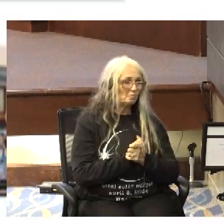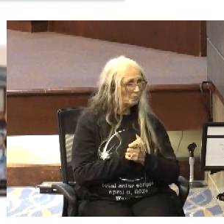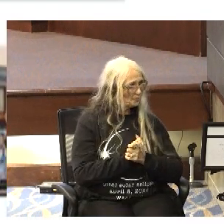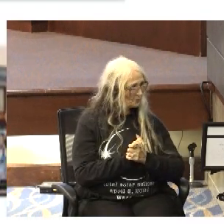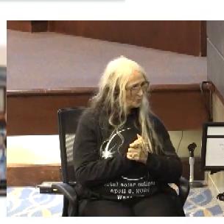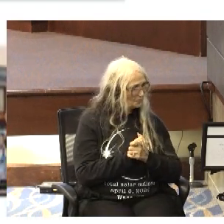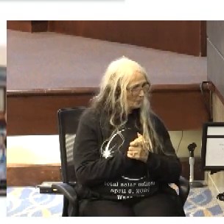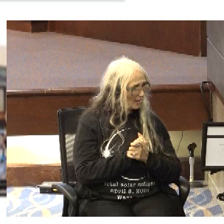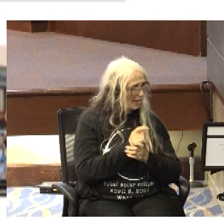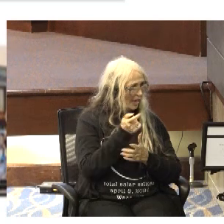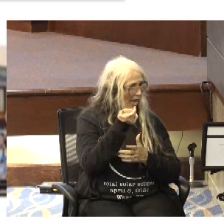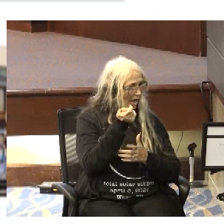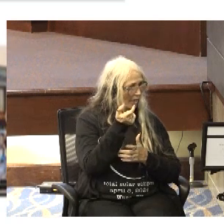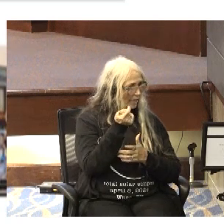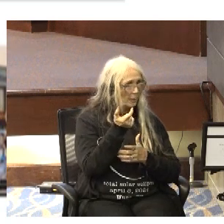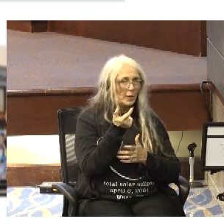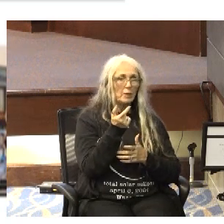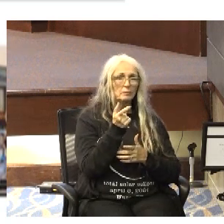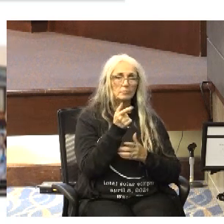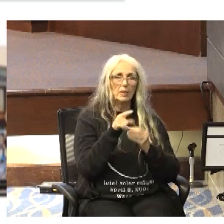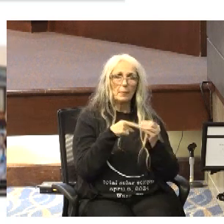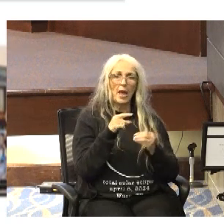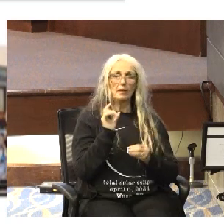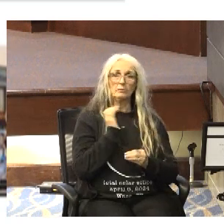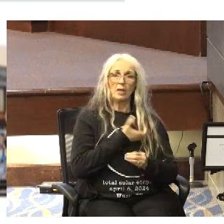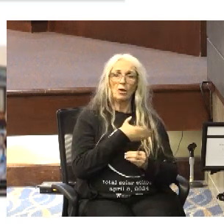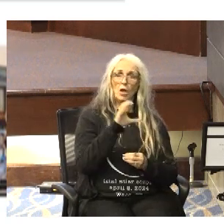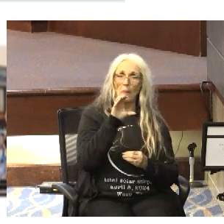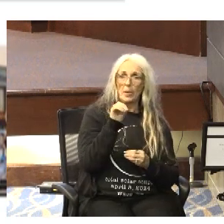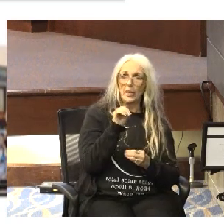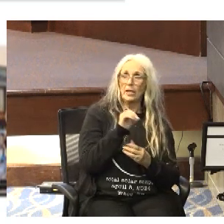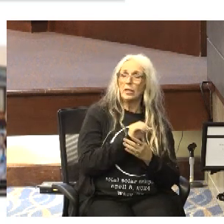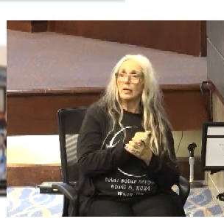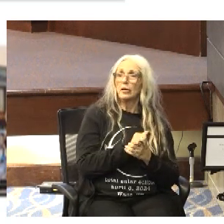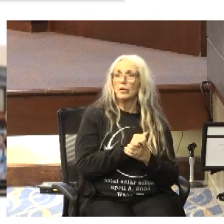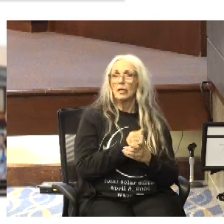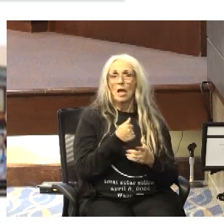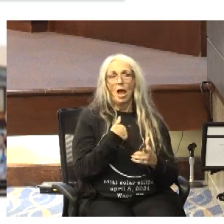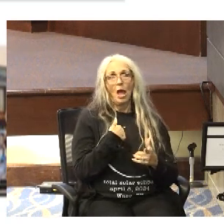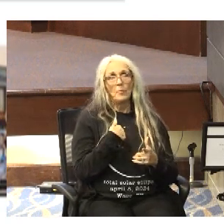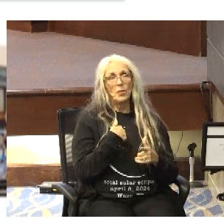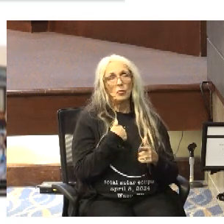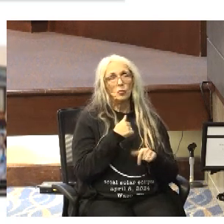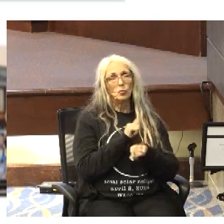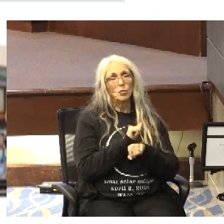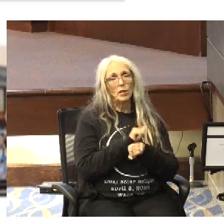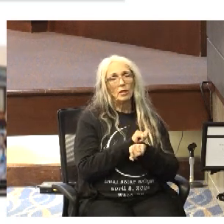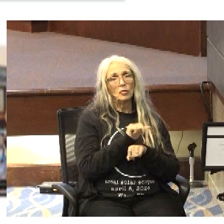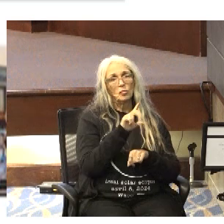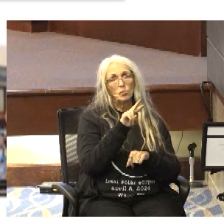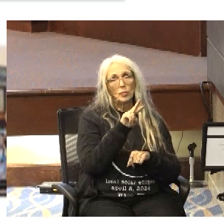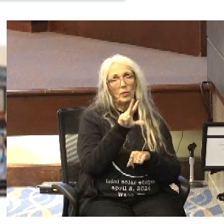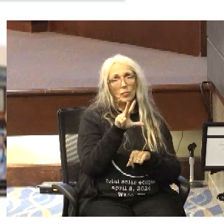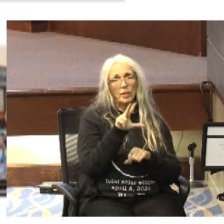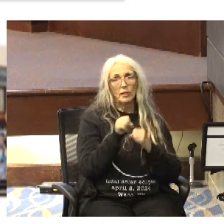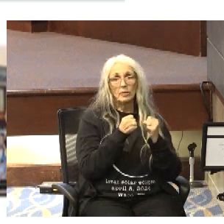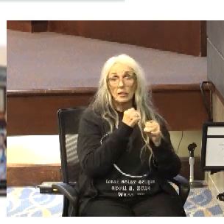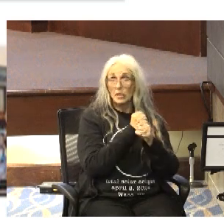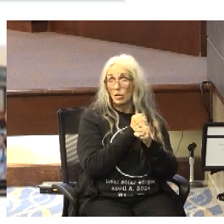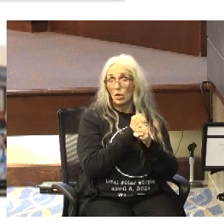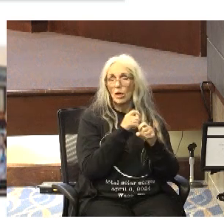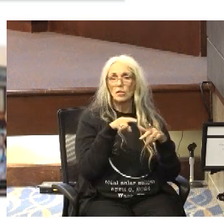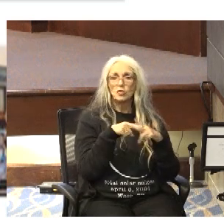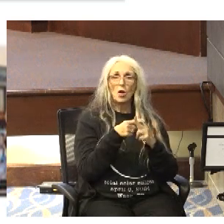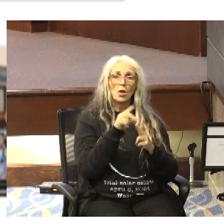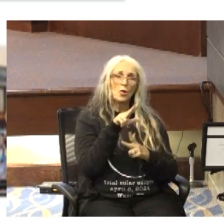So just a little bit about Caldwell Companies. I have been with Caldwell Companies for 23 years. It was started